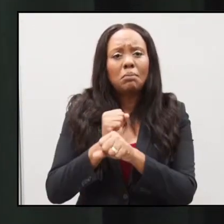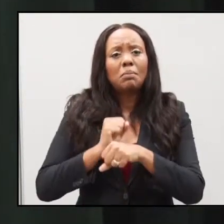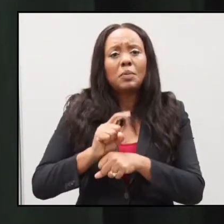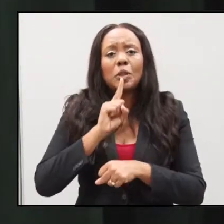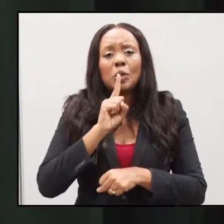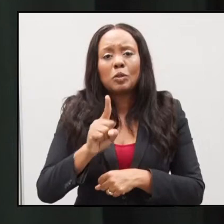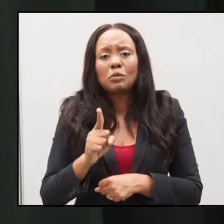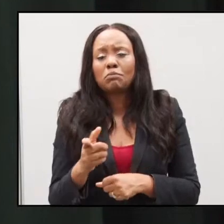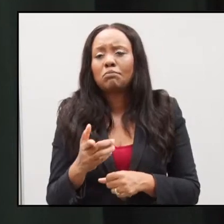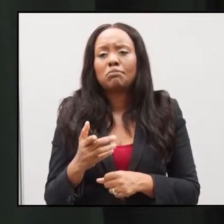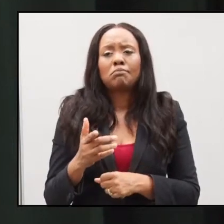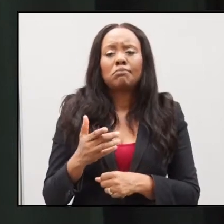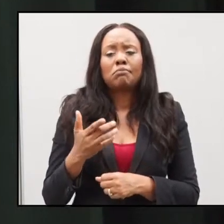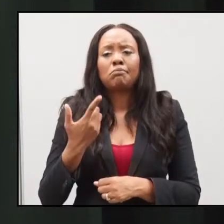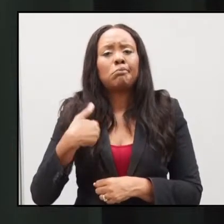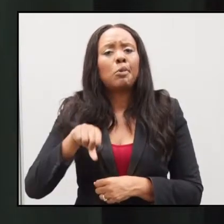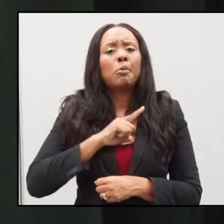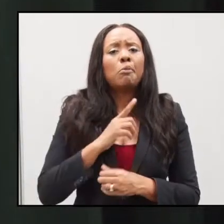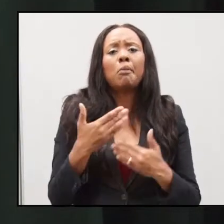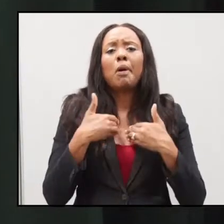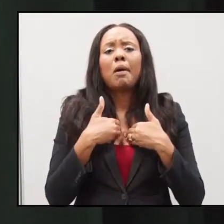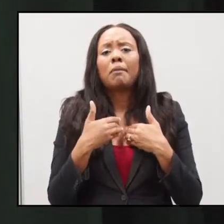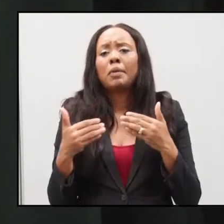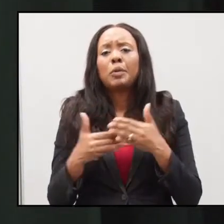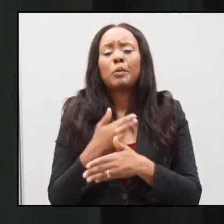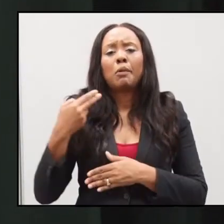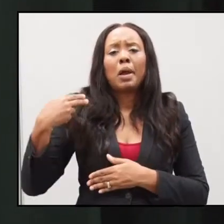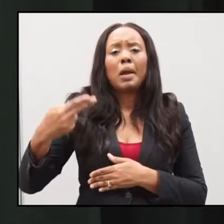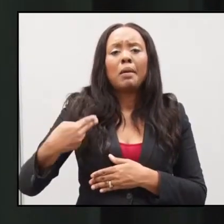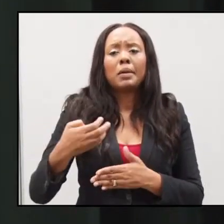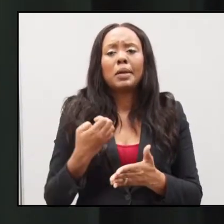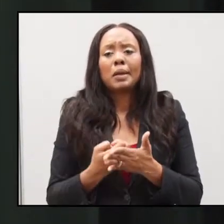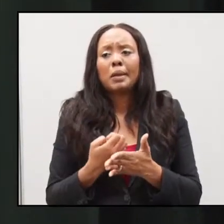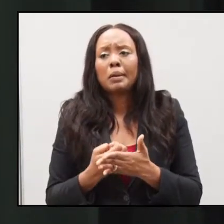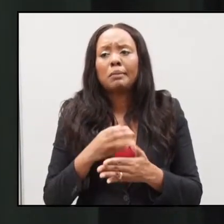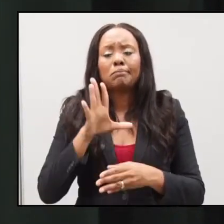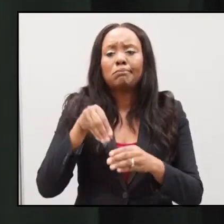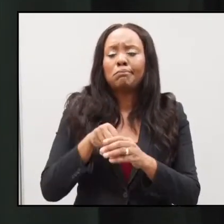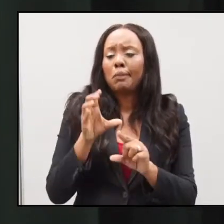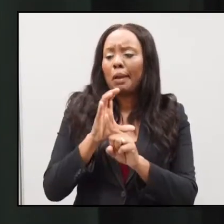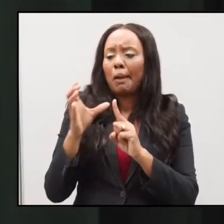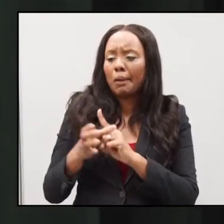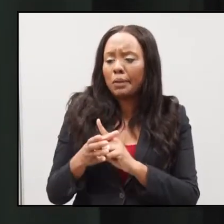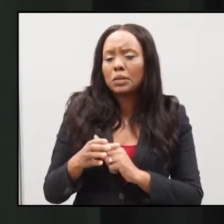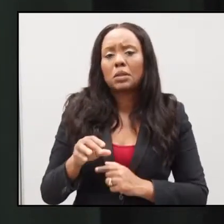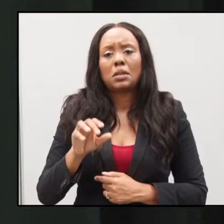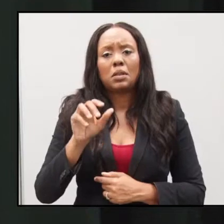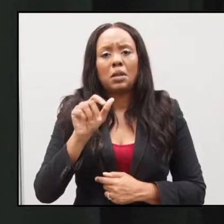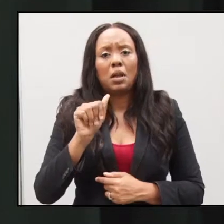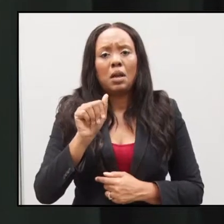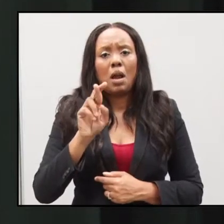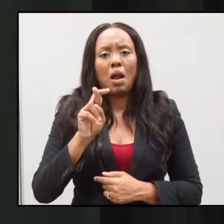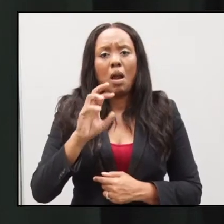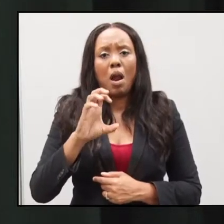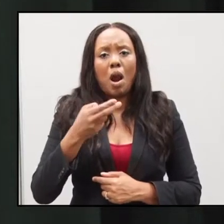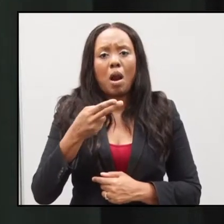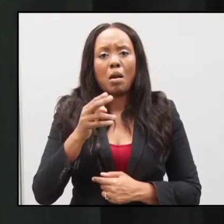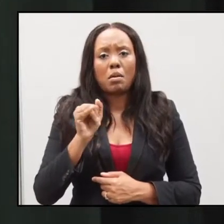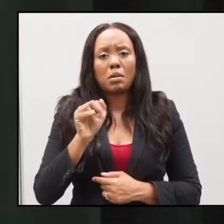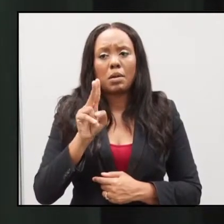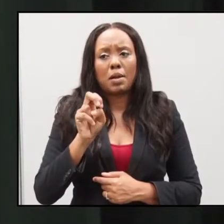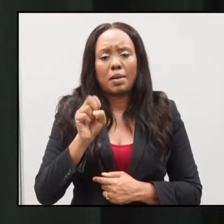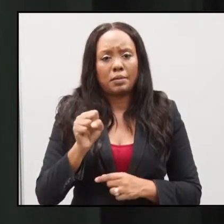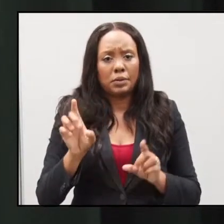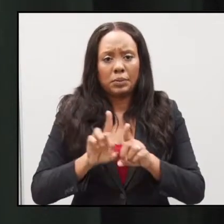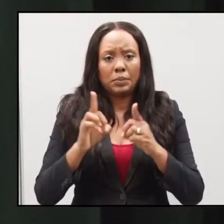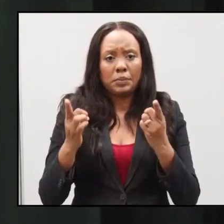economy with the collaboration of the PMO Division of Culture, the Archives Department, Ajay and Associates, the Consortium, ISAIO